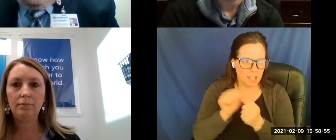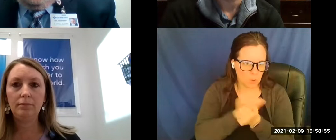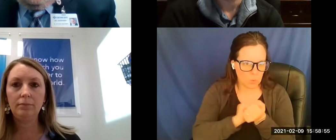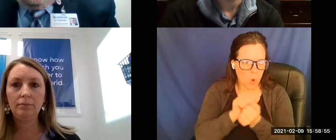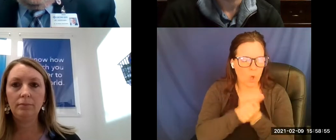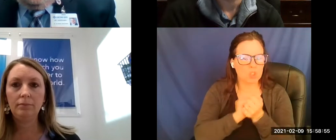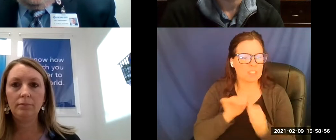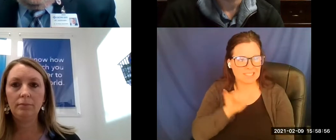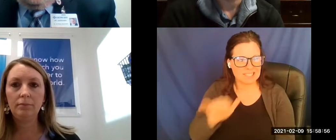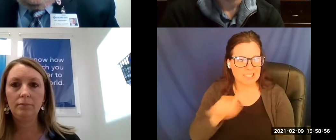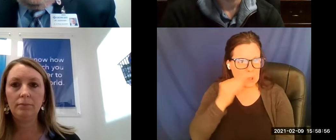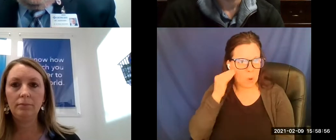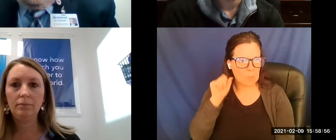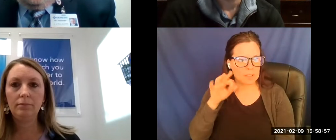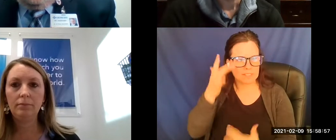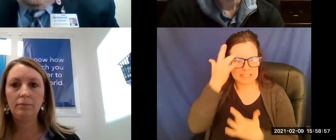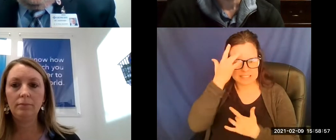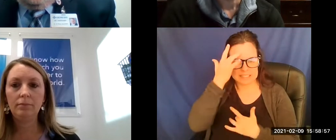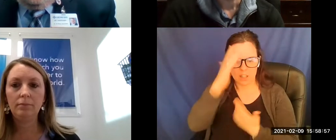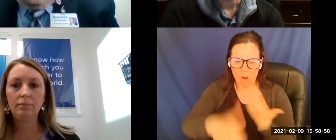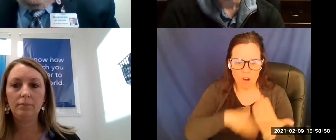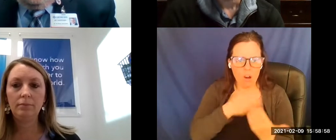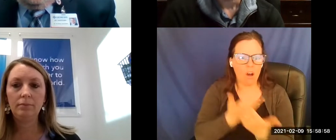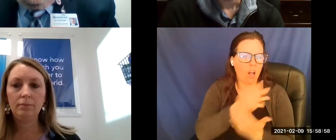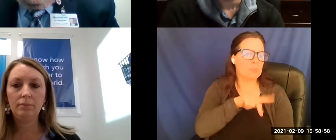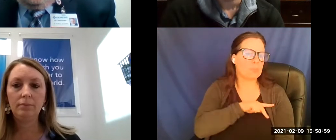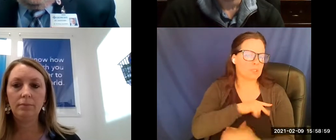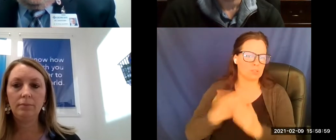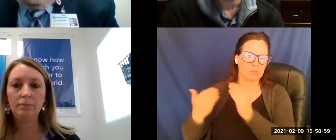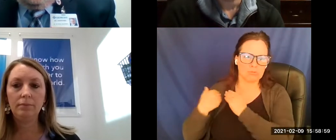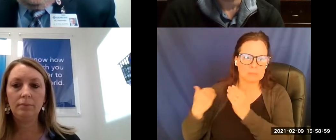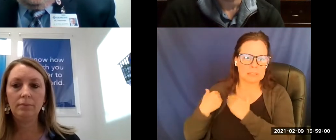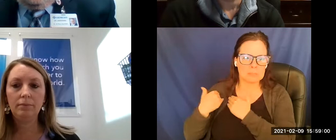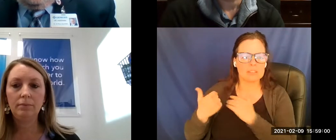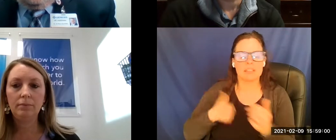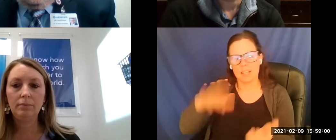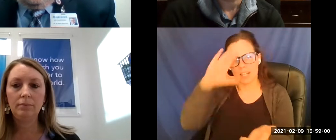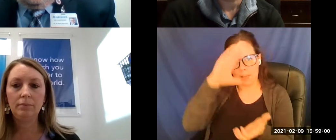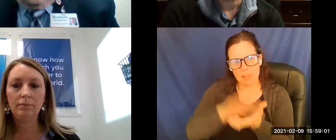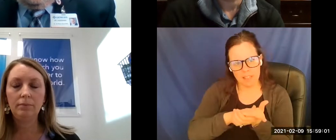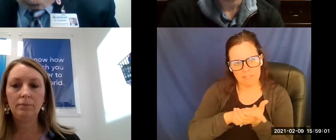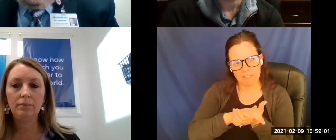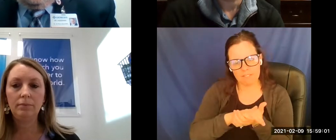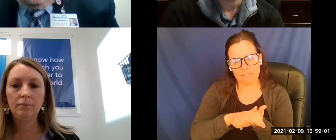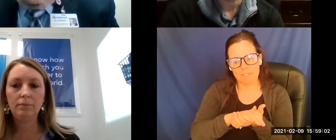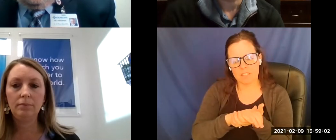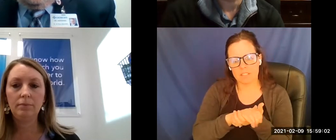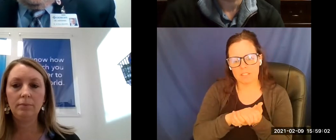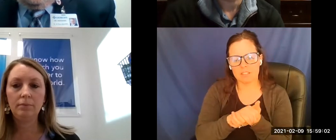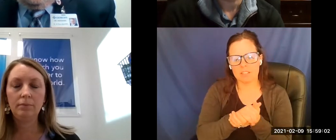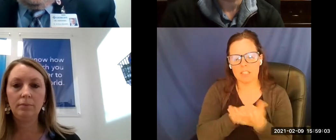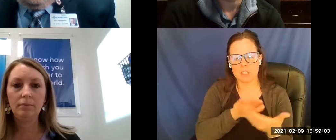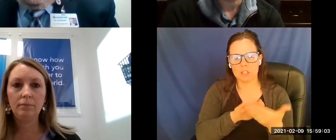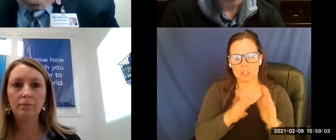staying home if you're sick, these are all matters of personal responsibility. I believe that the community